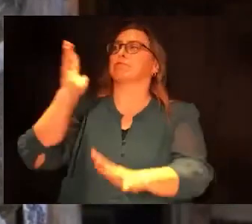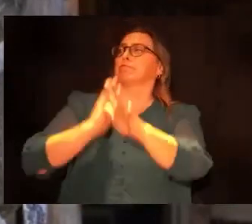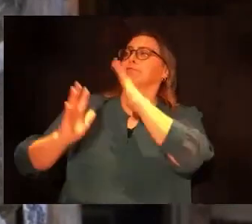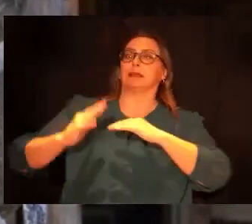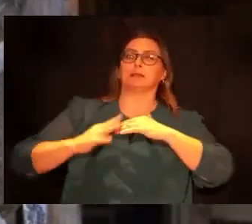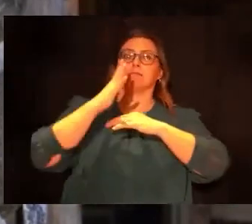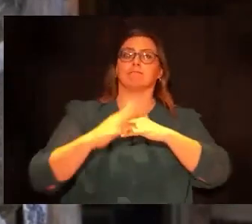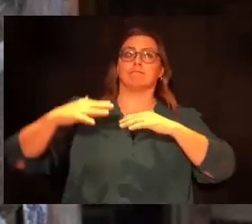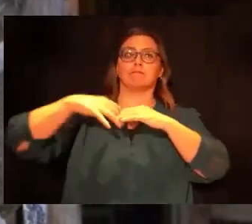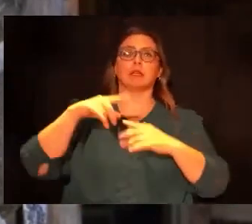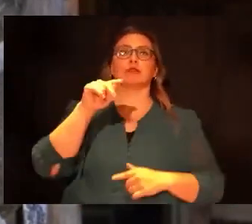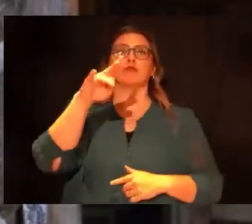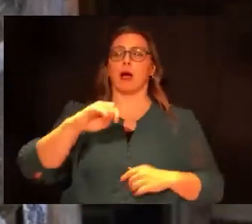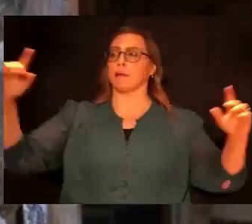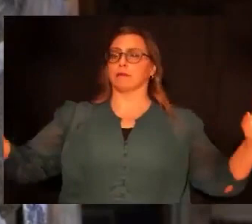found peace in their union.